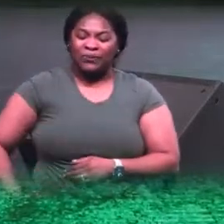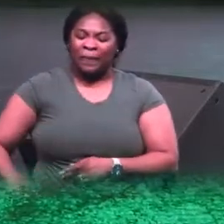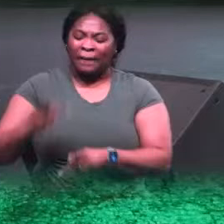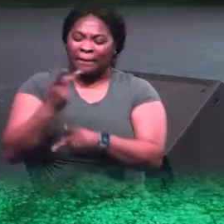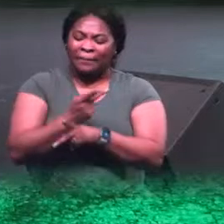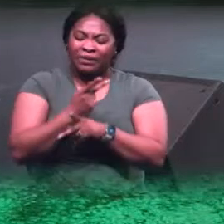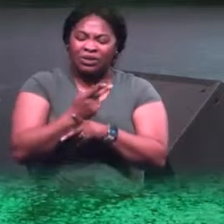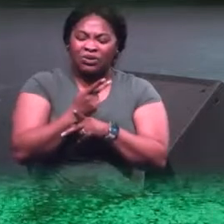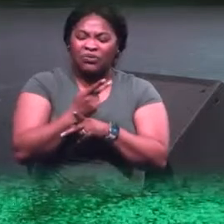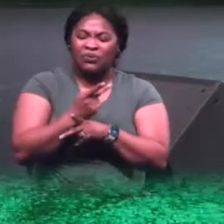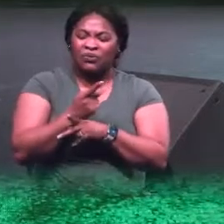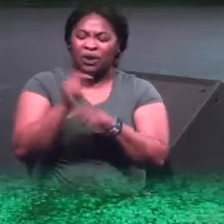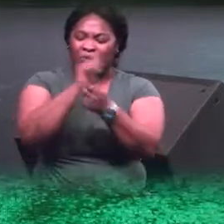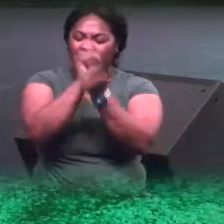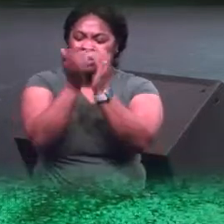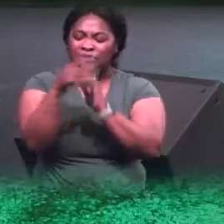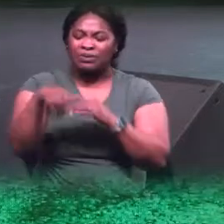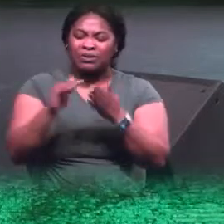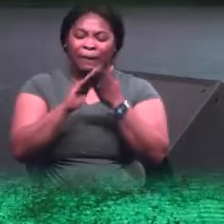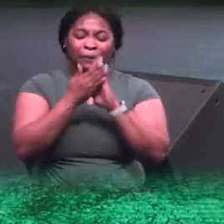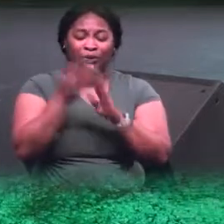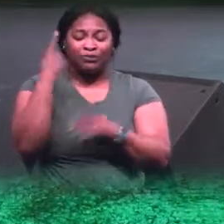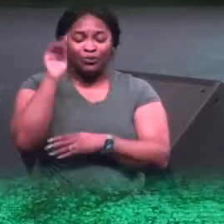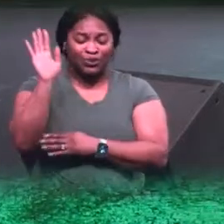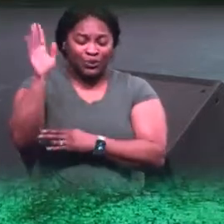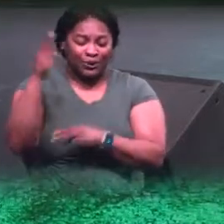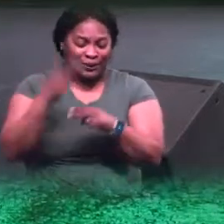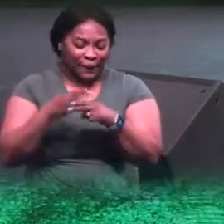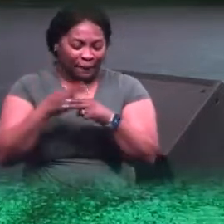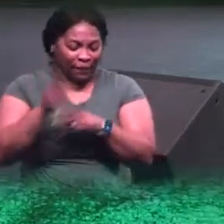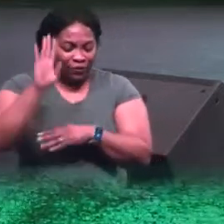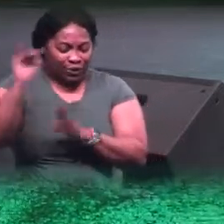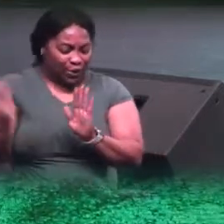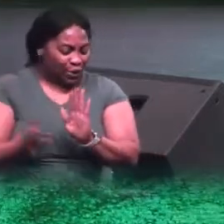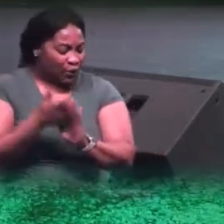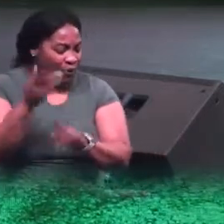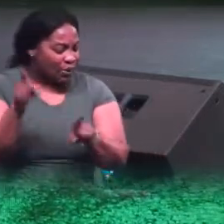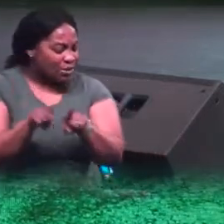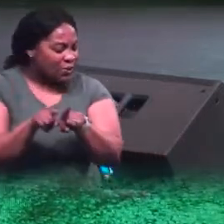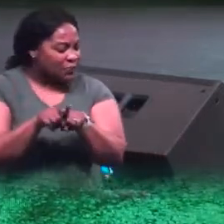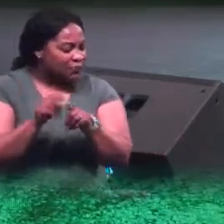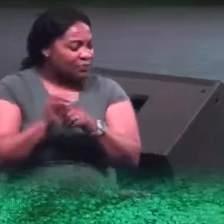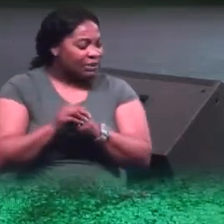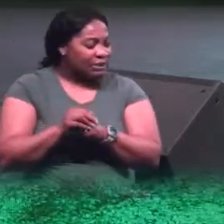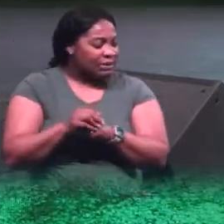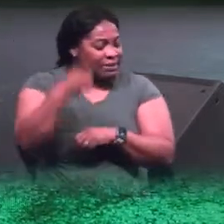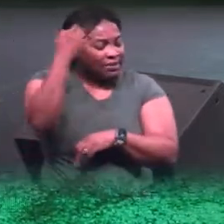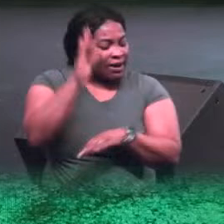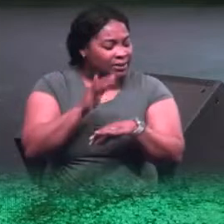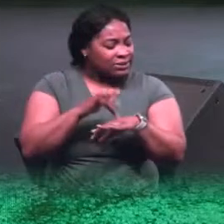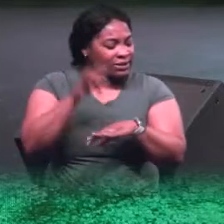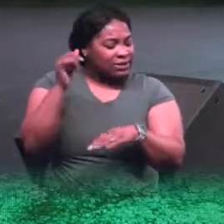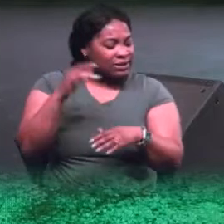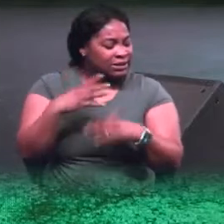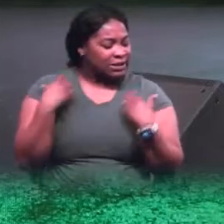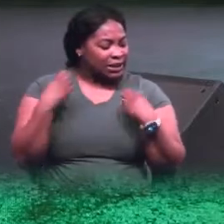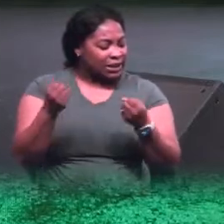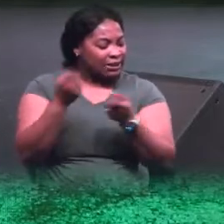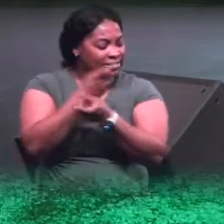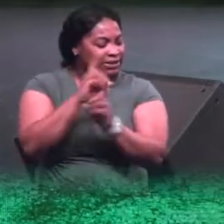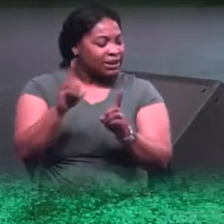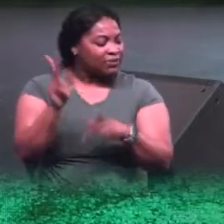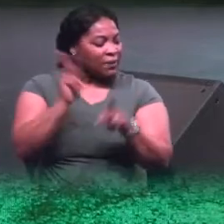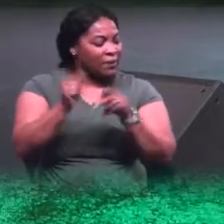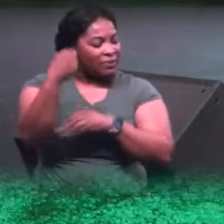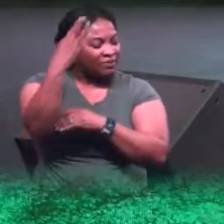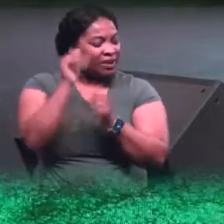we transform this community for your name and for your glory. God, touch, heal, and deliver. The